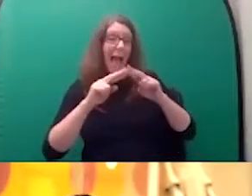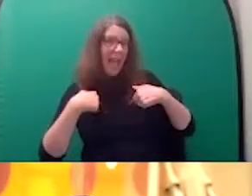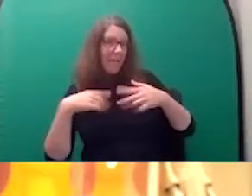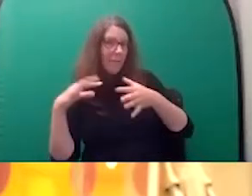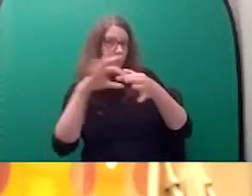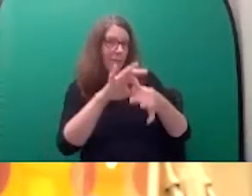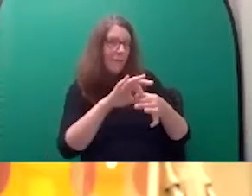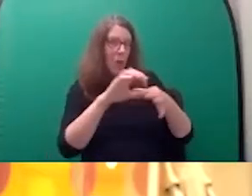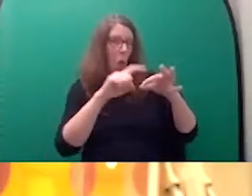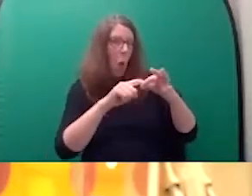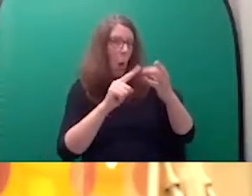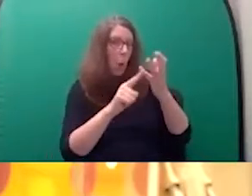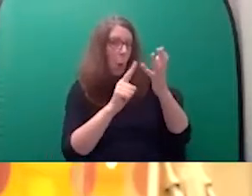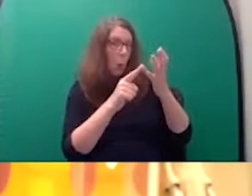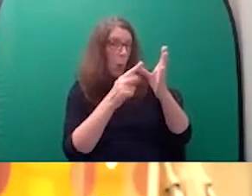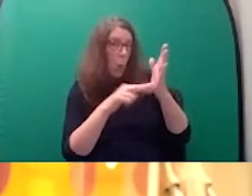please. But